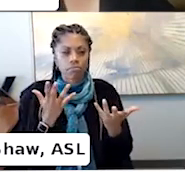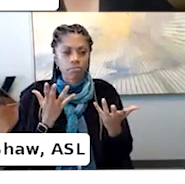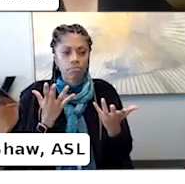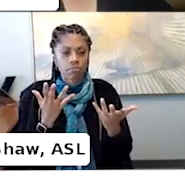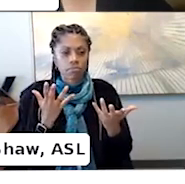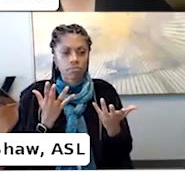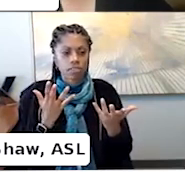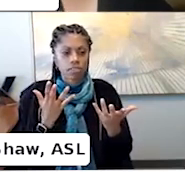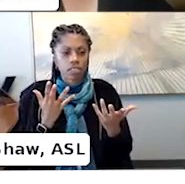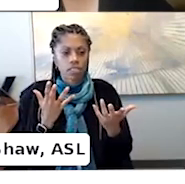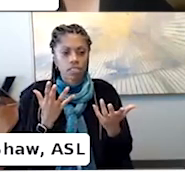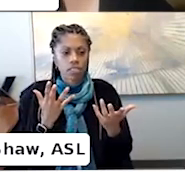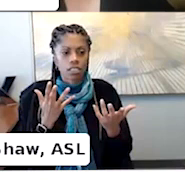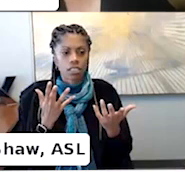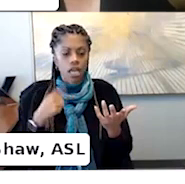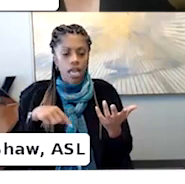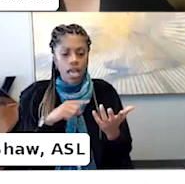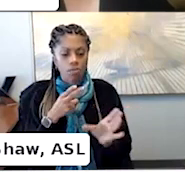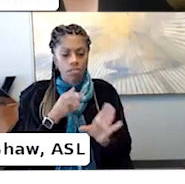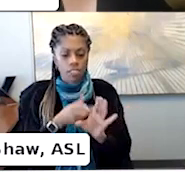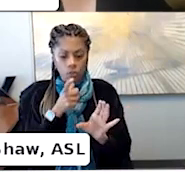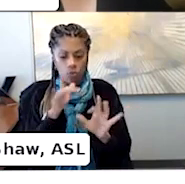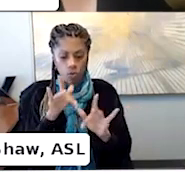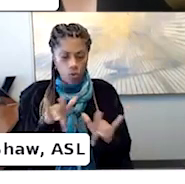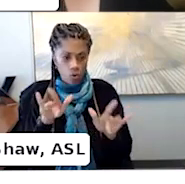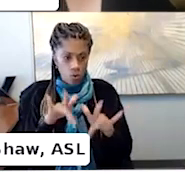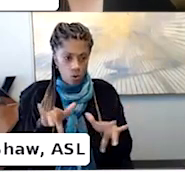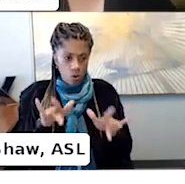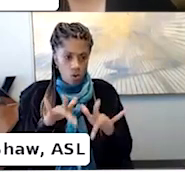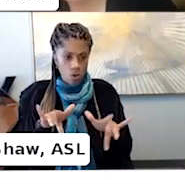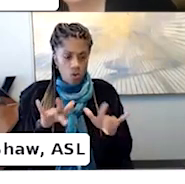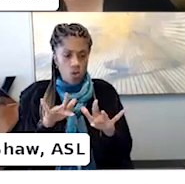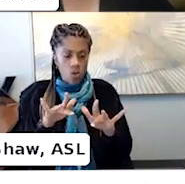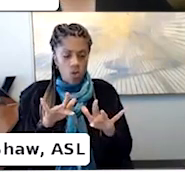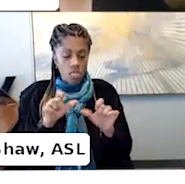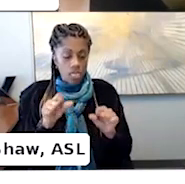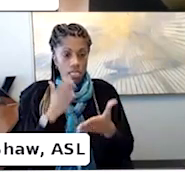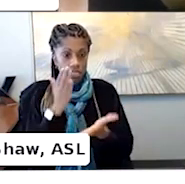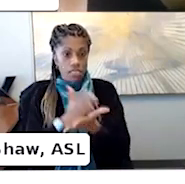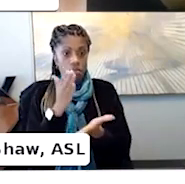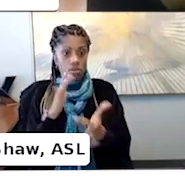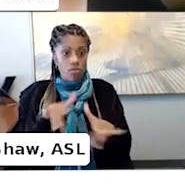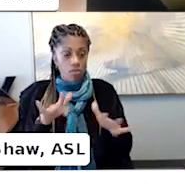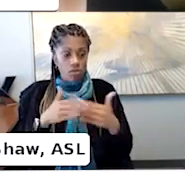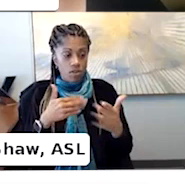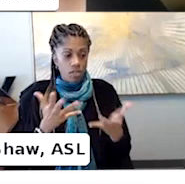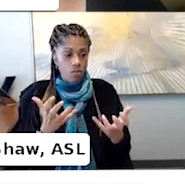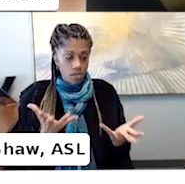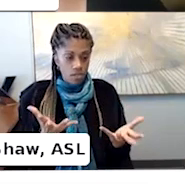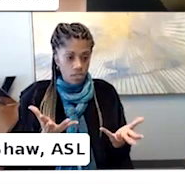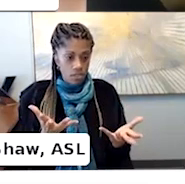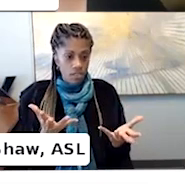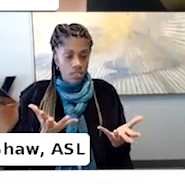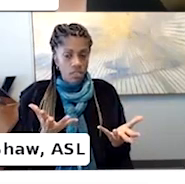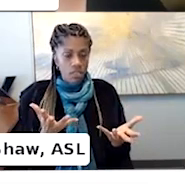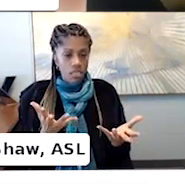who are recording, we're always there, and that conversation is there for it to end whenever they'd like to, and then they can share that with